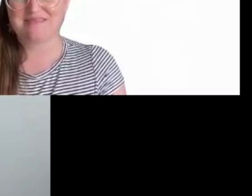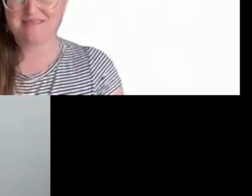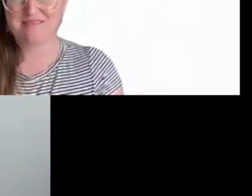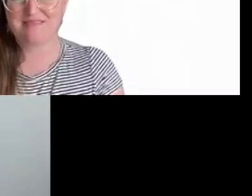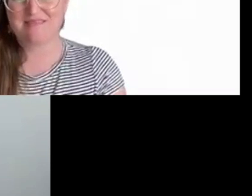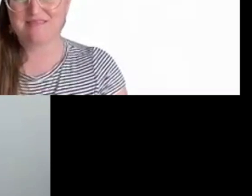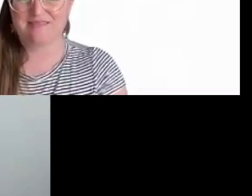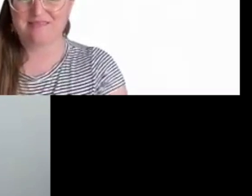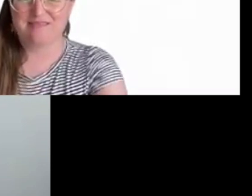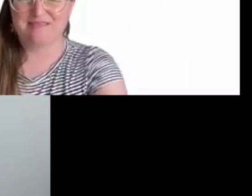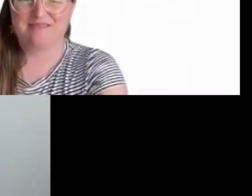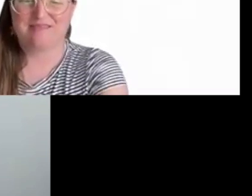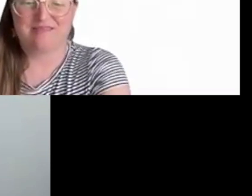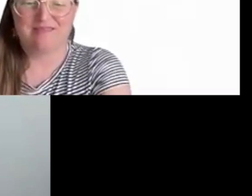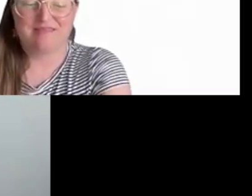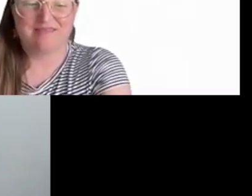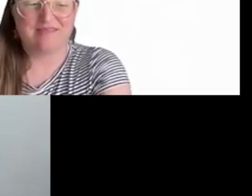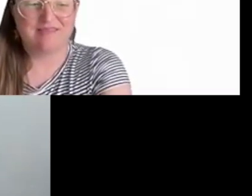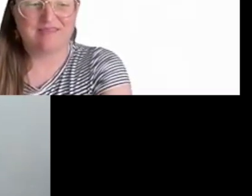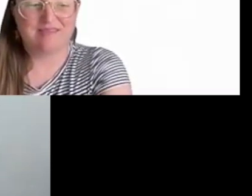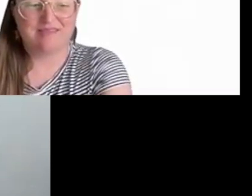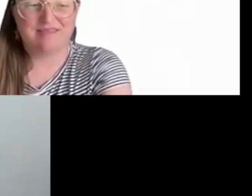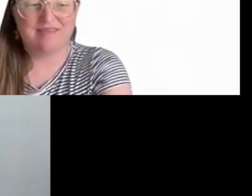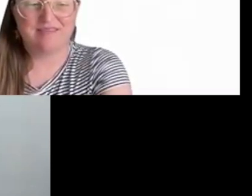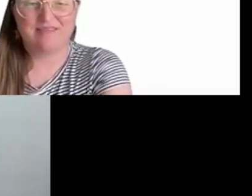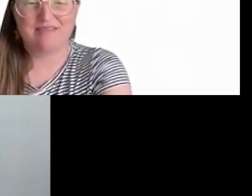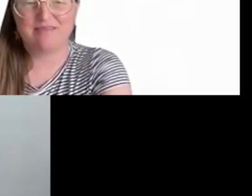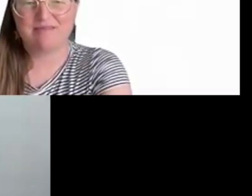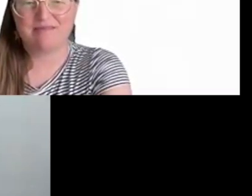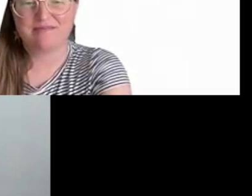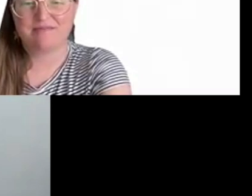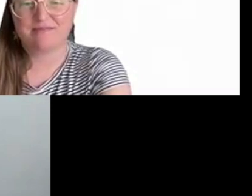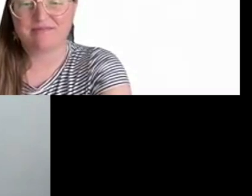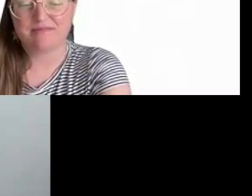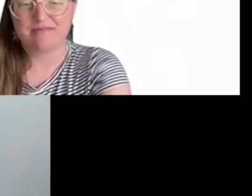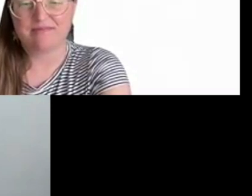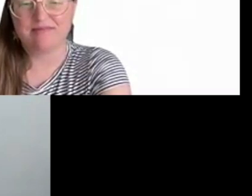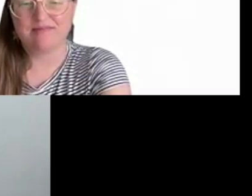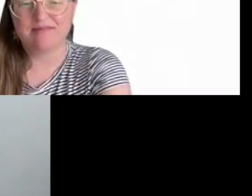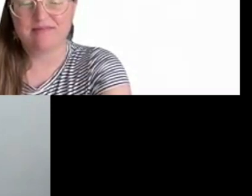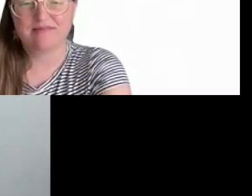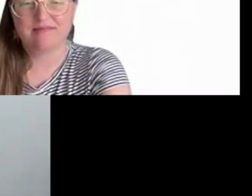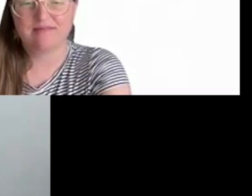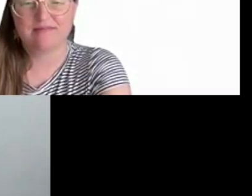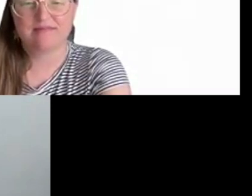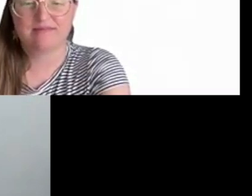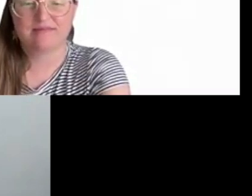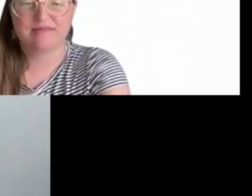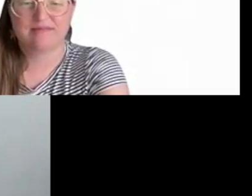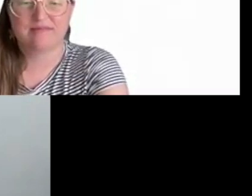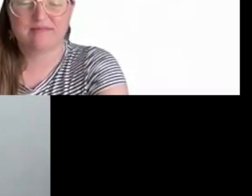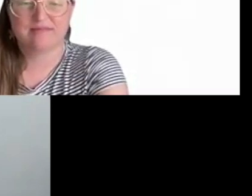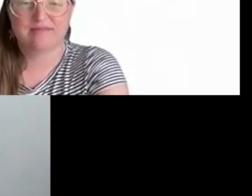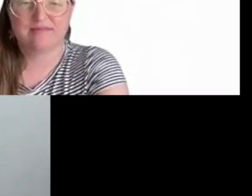Thank you all so much for attending today. We are incredibly thankful to all of our presenters, SAMHSA, and the National Federation of Families